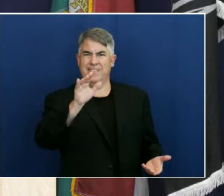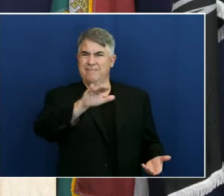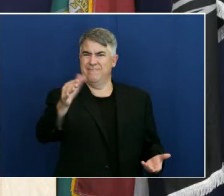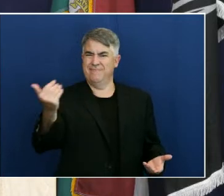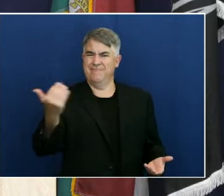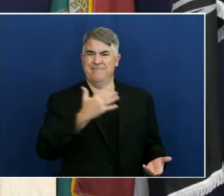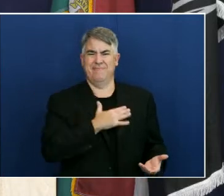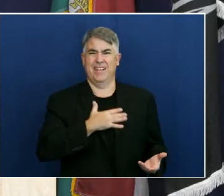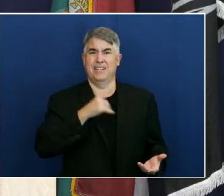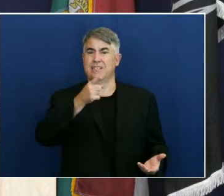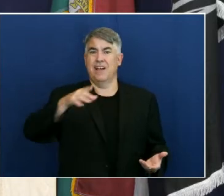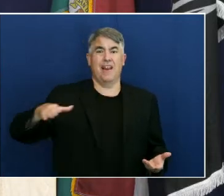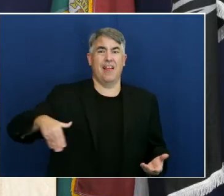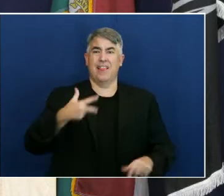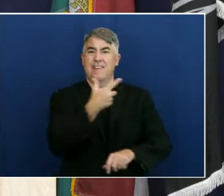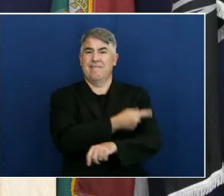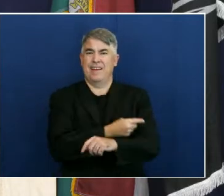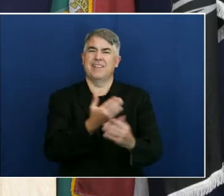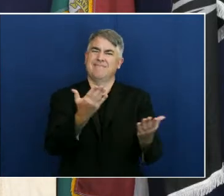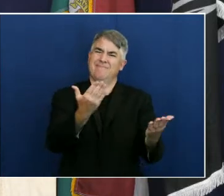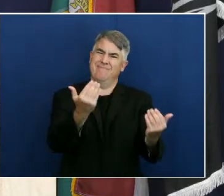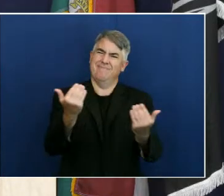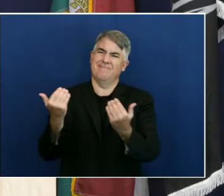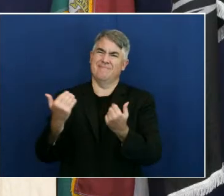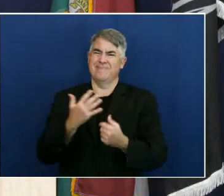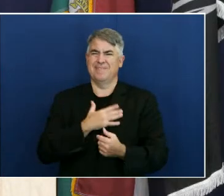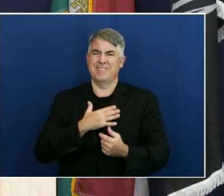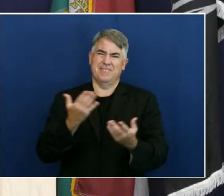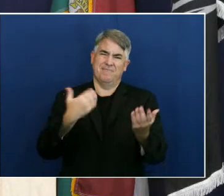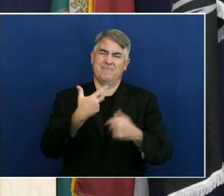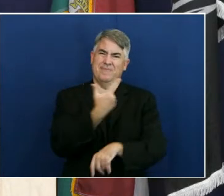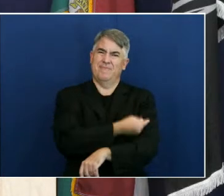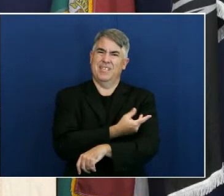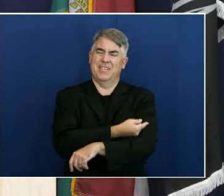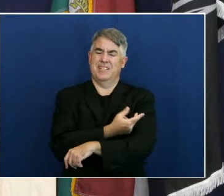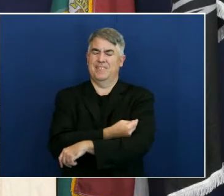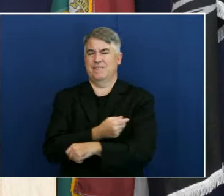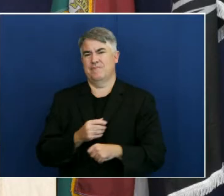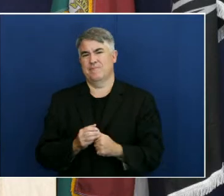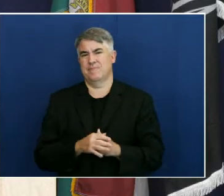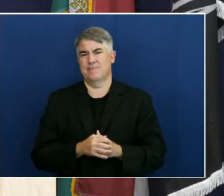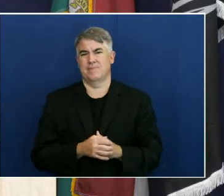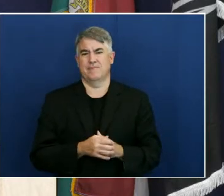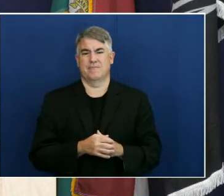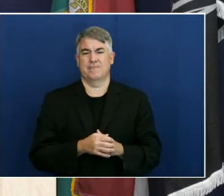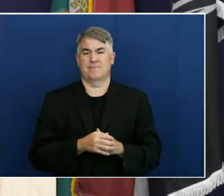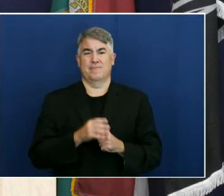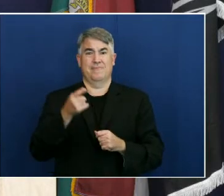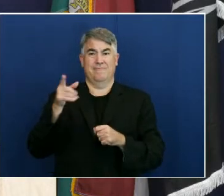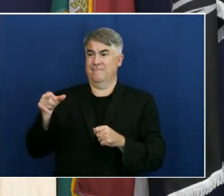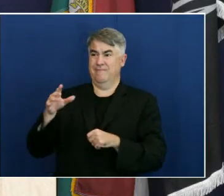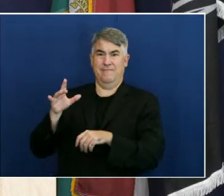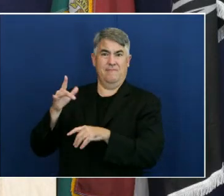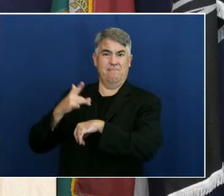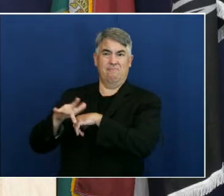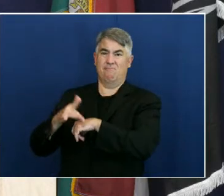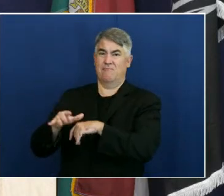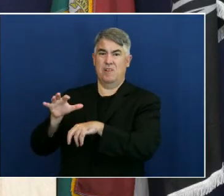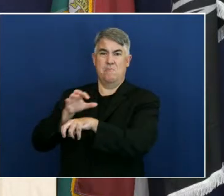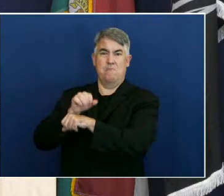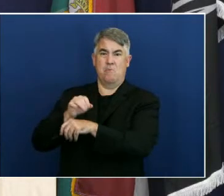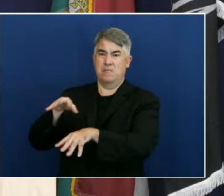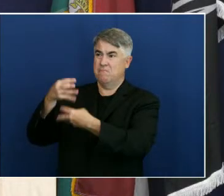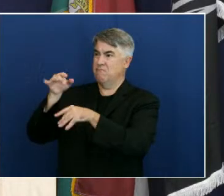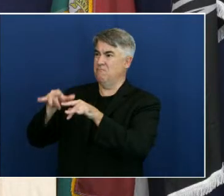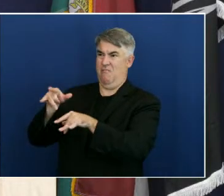vaccinated, please do. Our appointment system has been lengthened, so if you want to make an appointment, it's more convenient. You have a little more